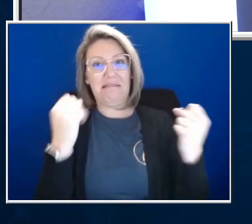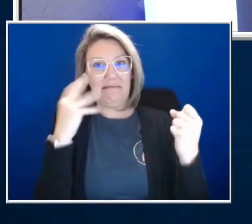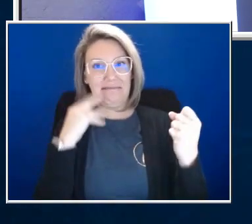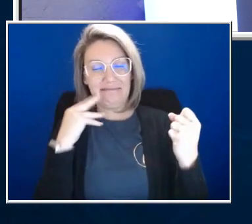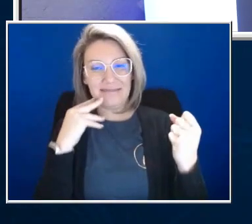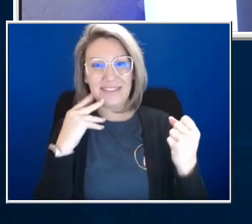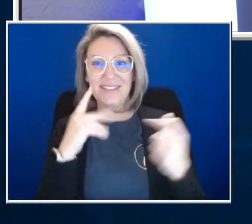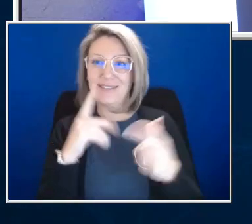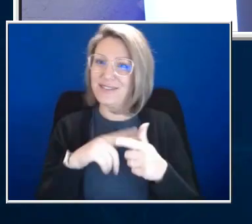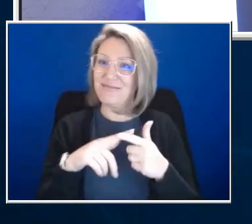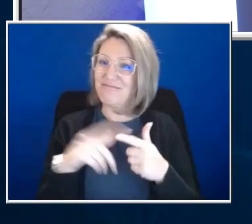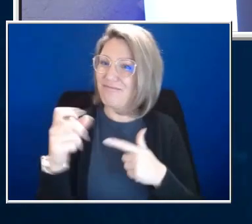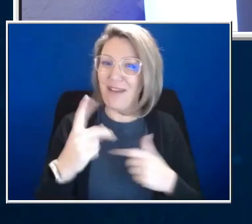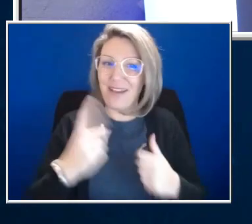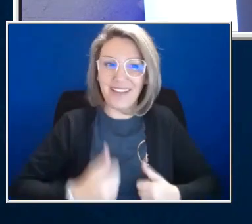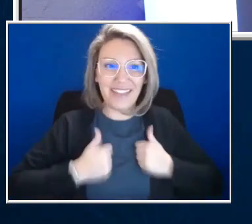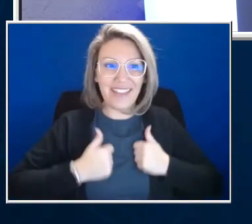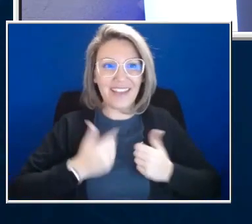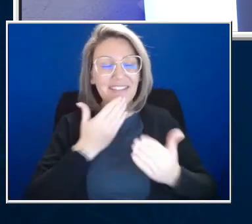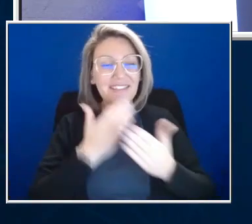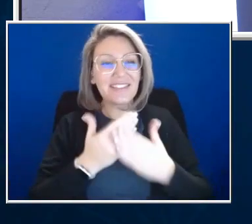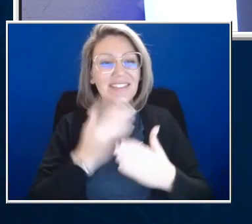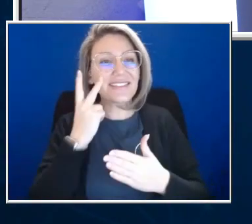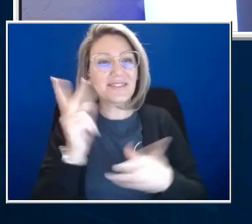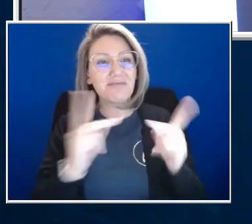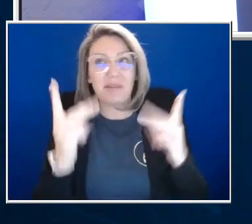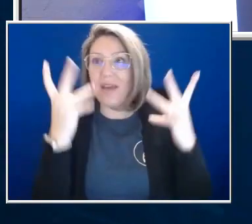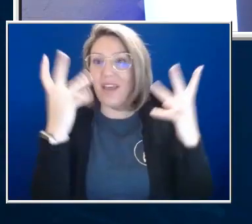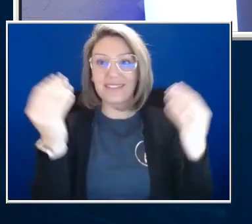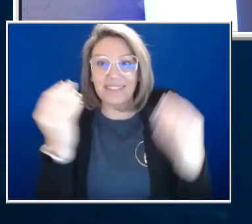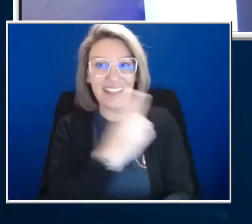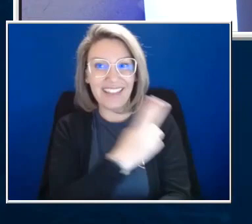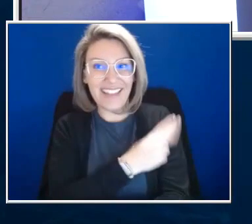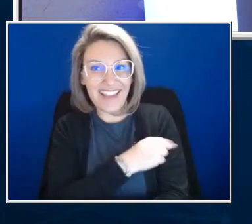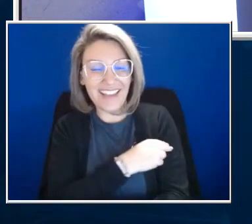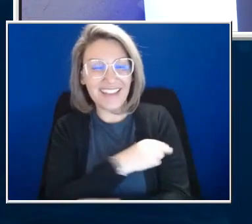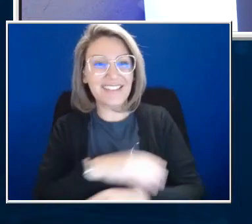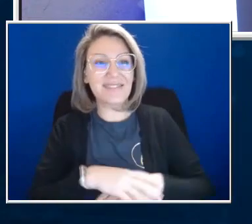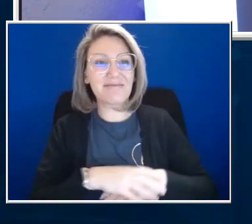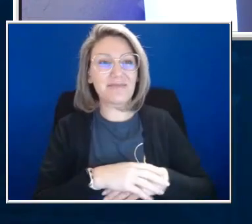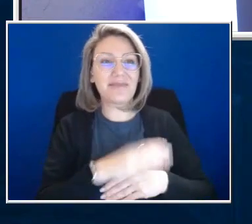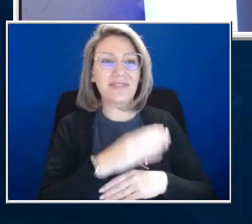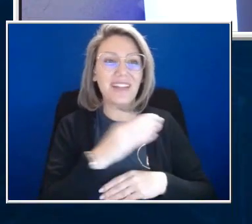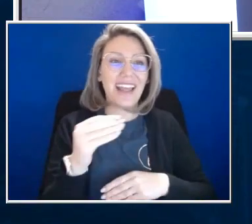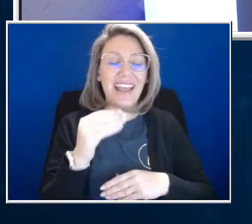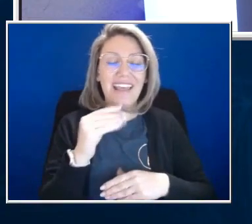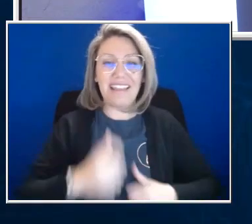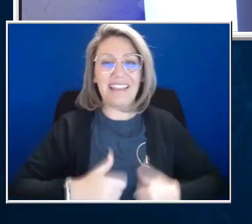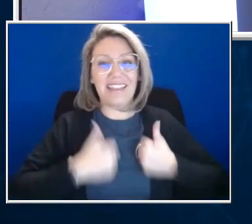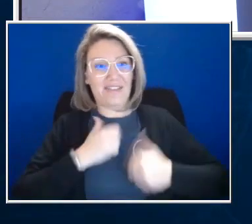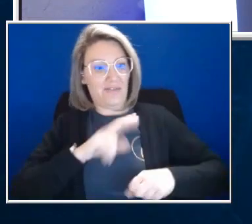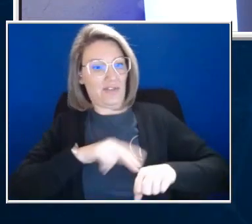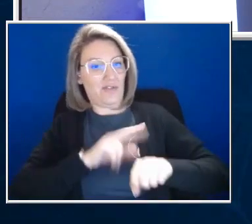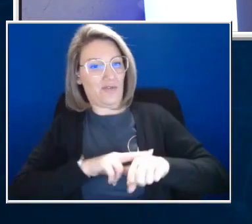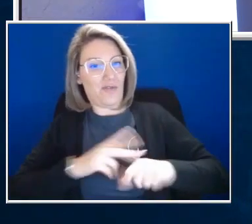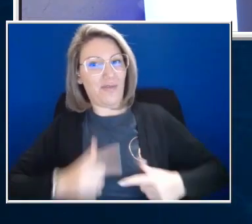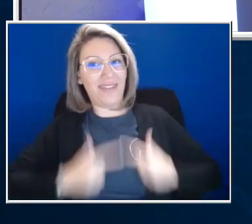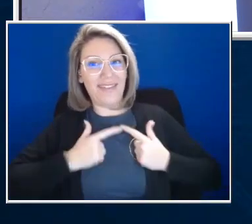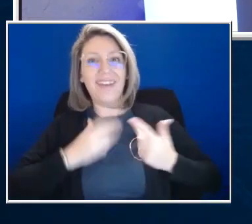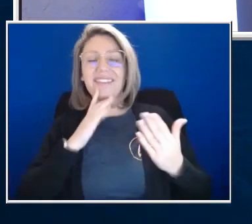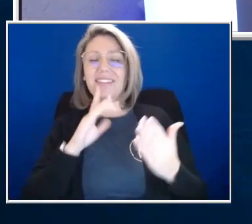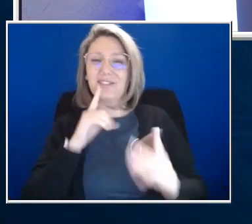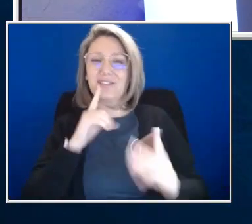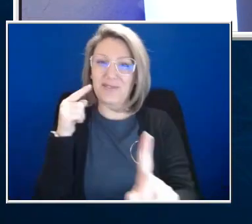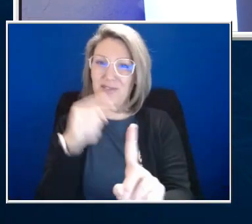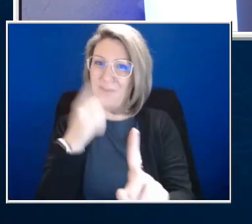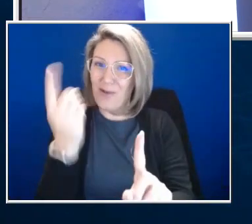It's definitely good to see people outside the hospital and and living normal lives. That's the goal. That's always the goal. So I want to